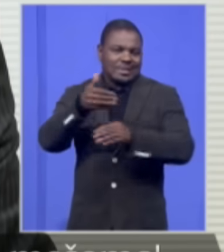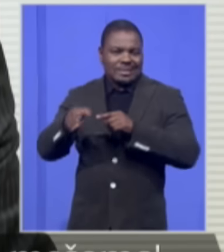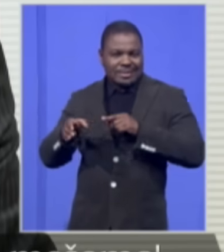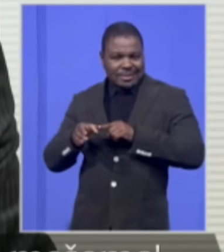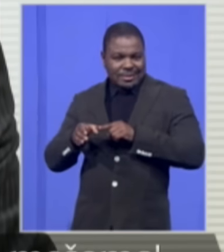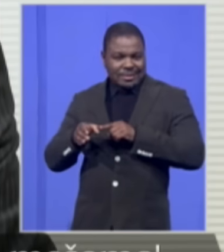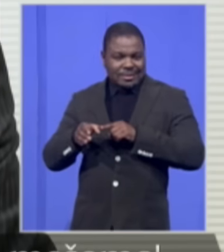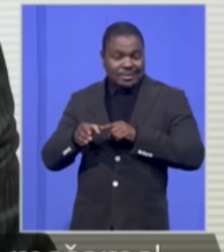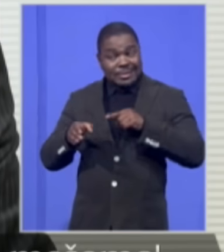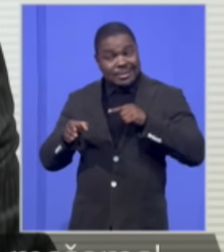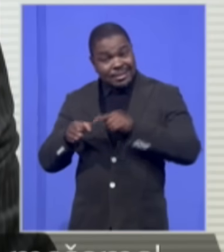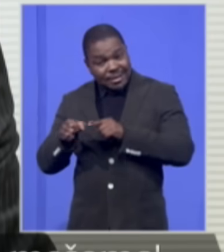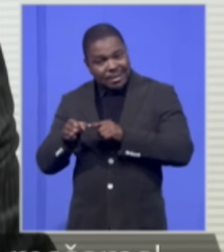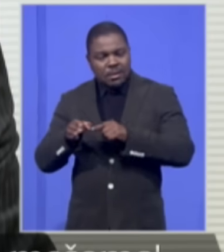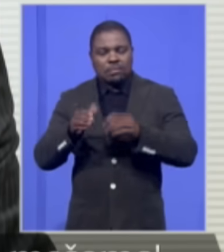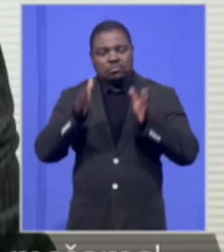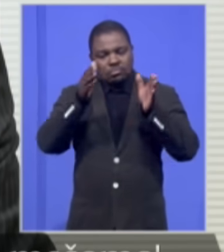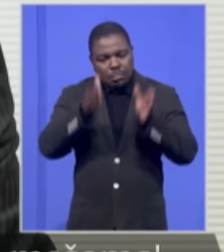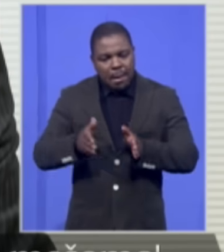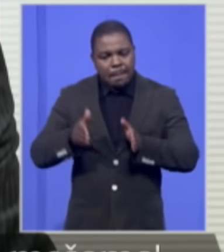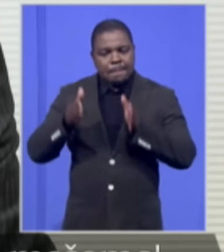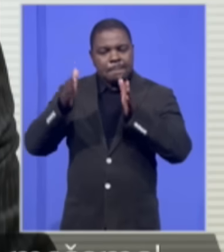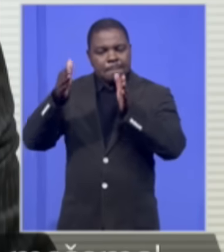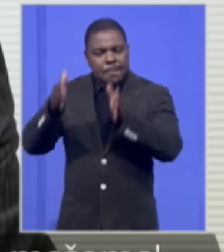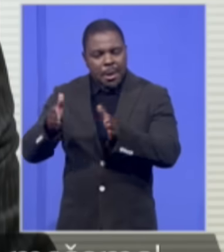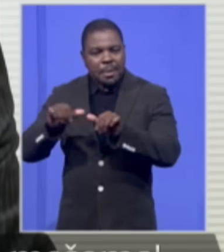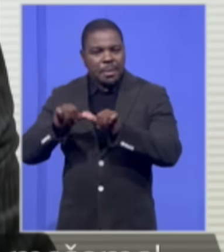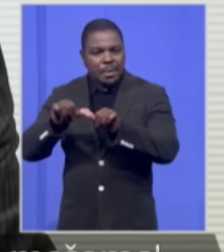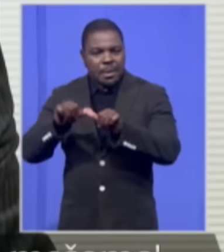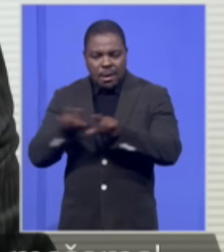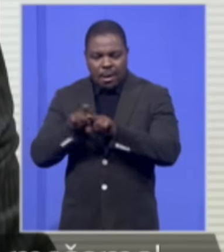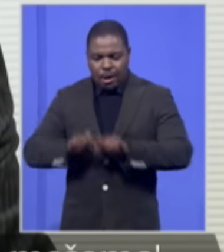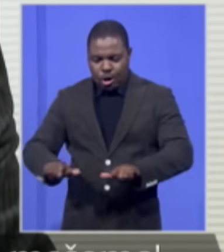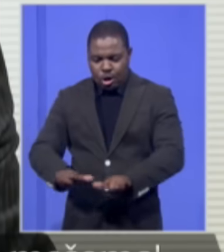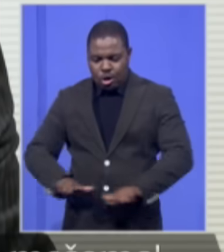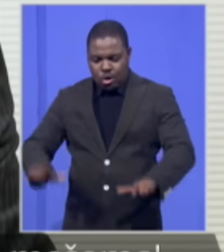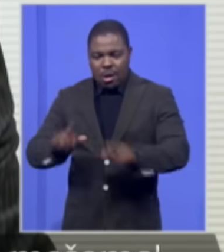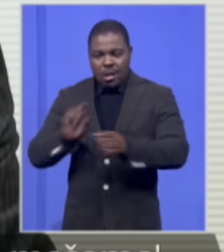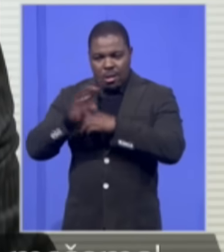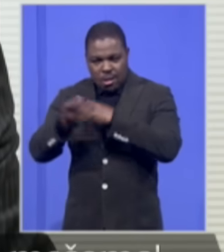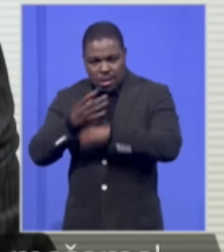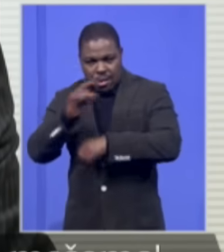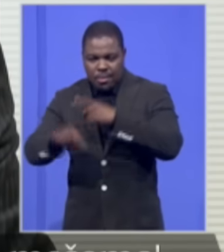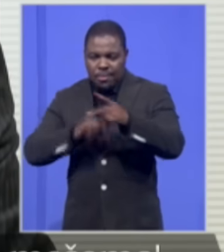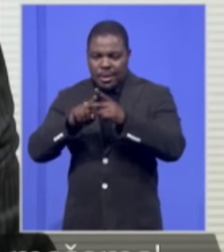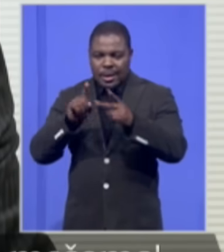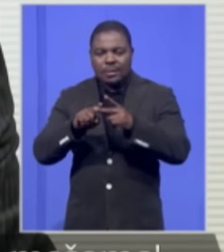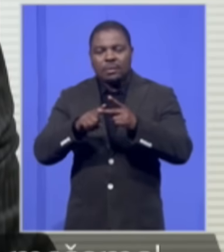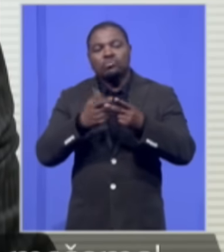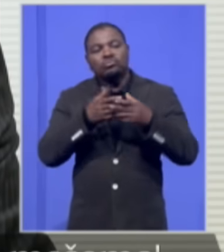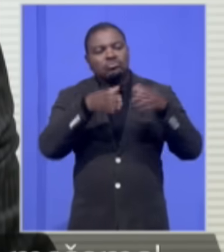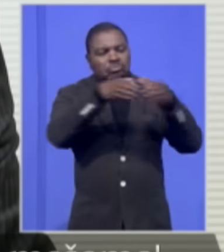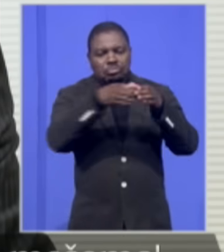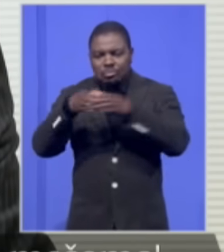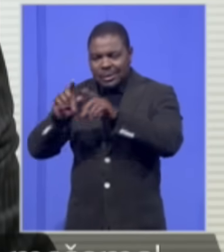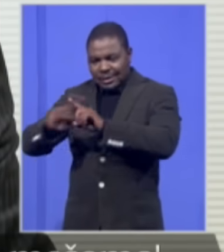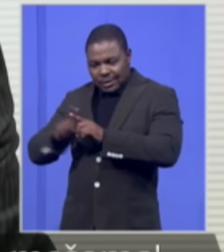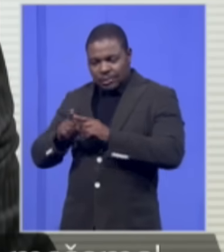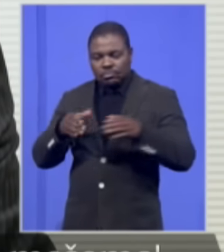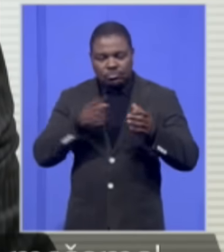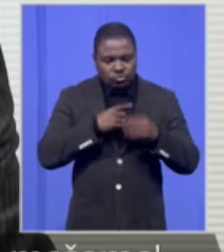that unfolds in phases, from local consultations and sectoral engagements to